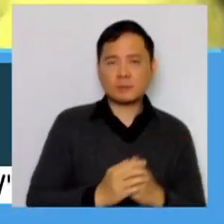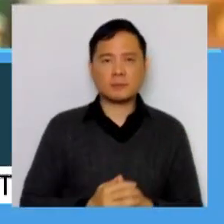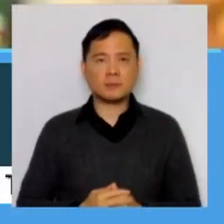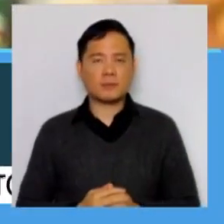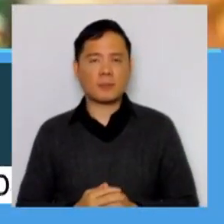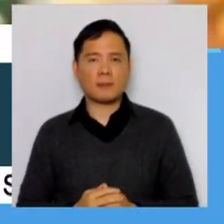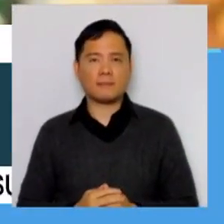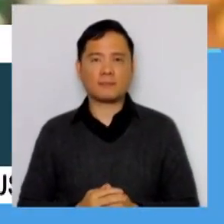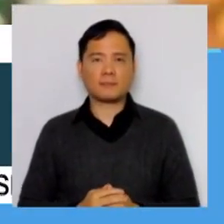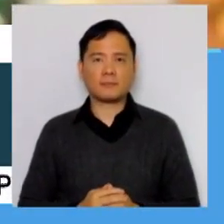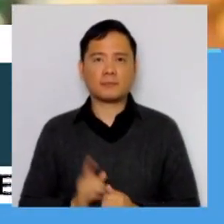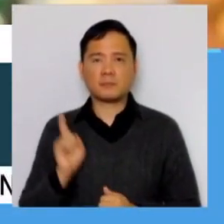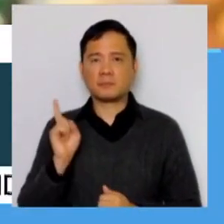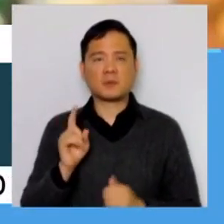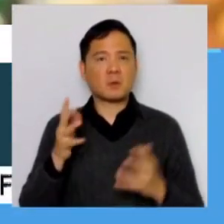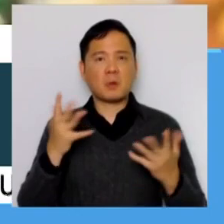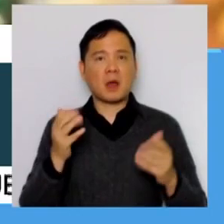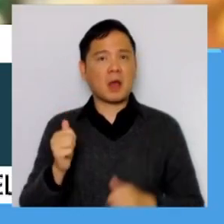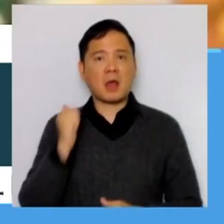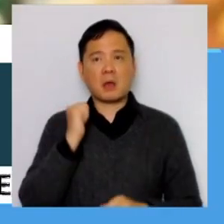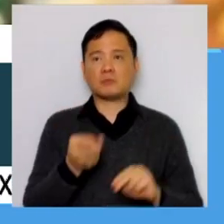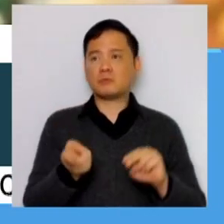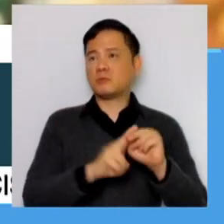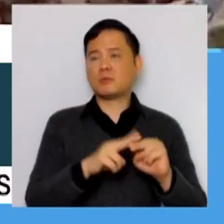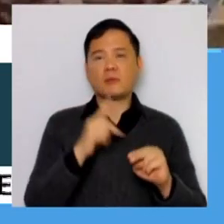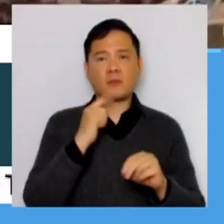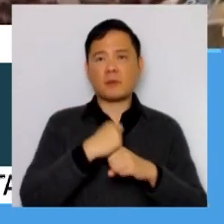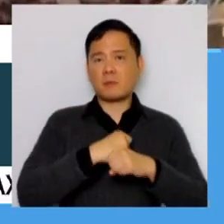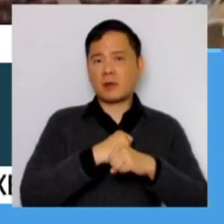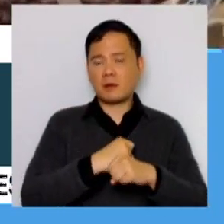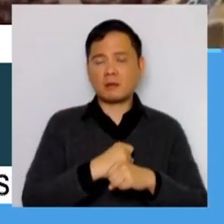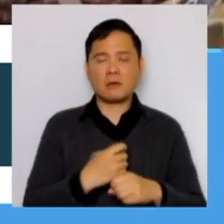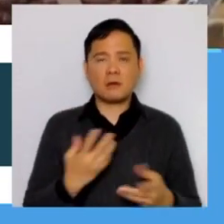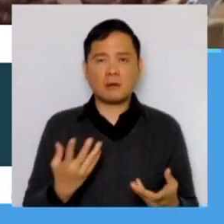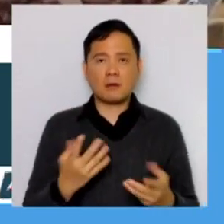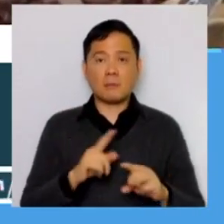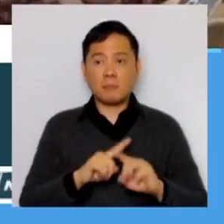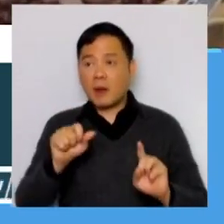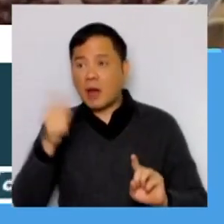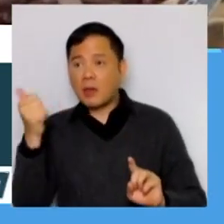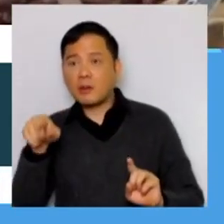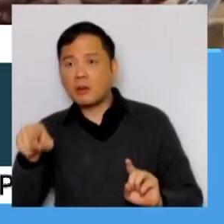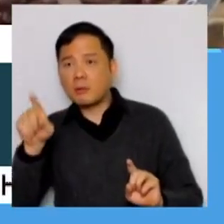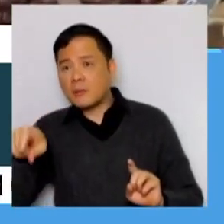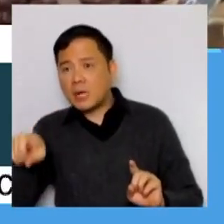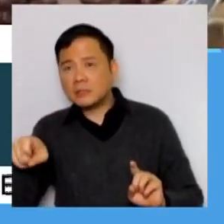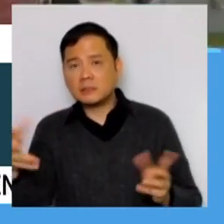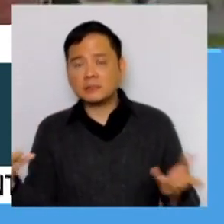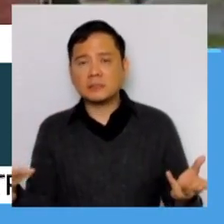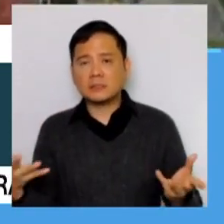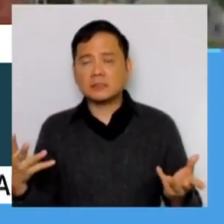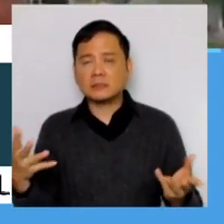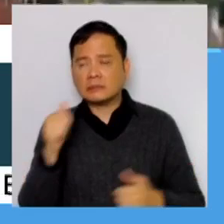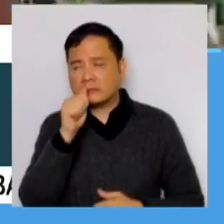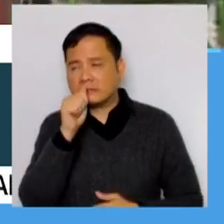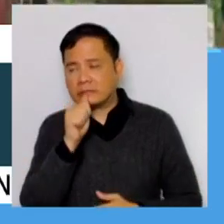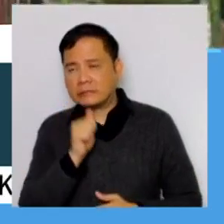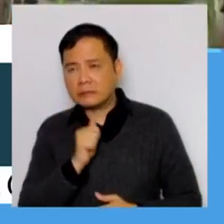Walang gusto magtaas ng presyo ng mga manufacturers, pero yung iba kailangan na talaga magtaas dahil yun na nga, yung cost of